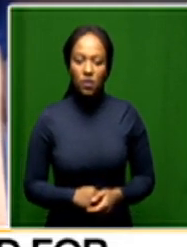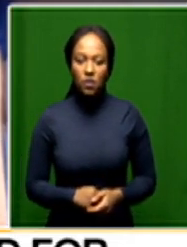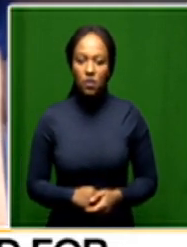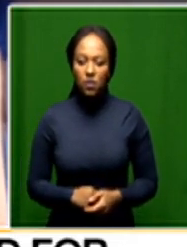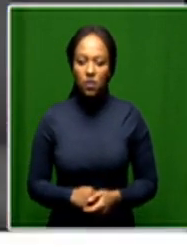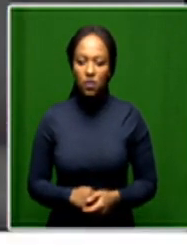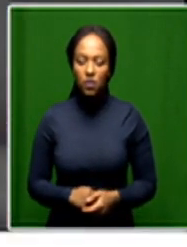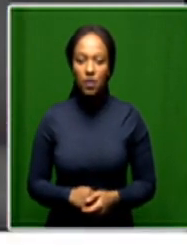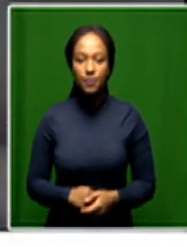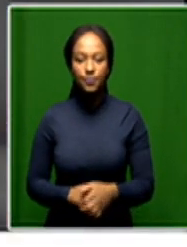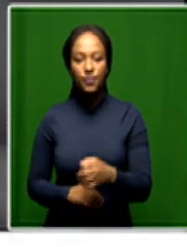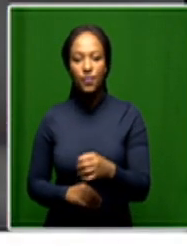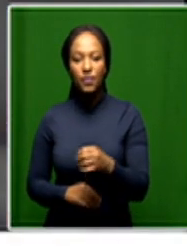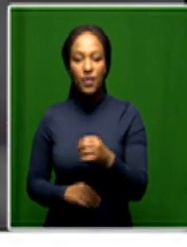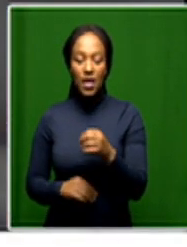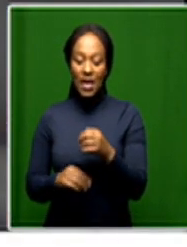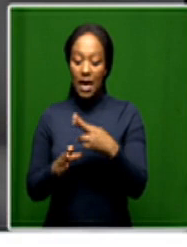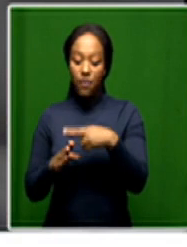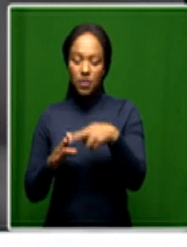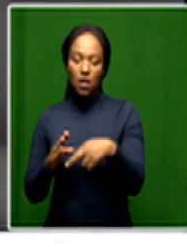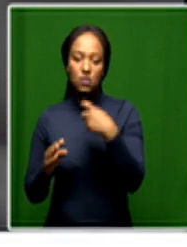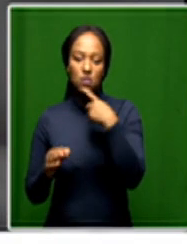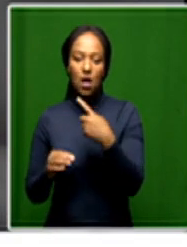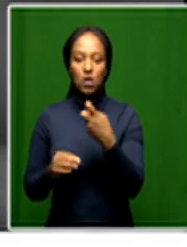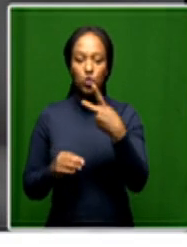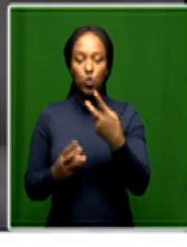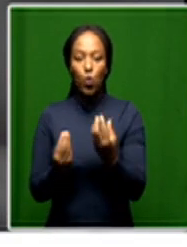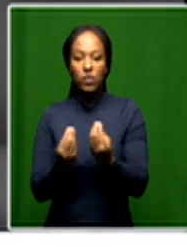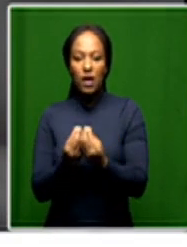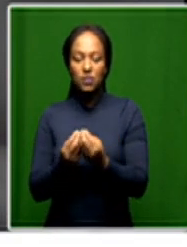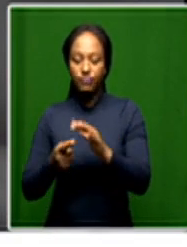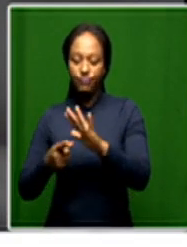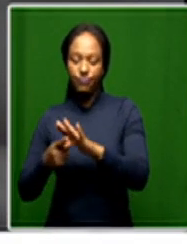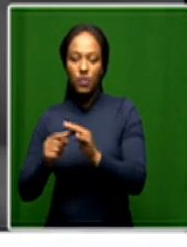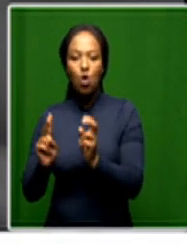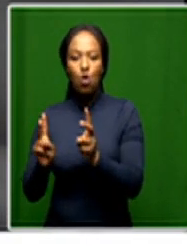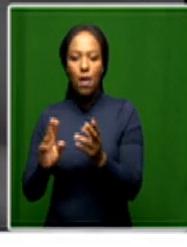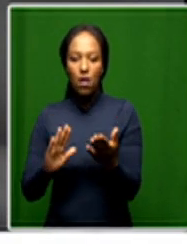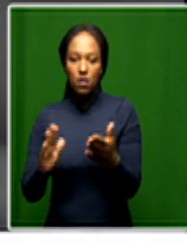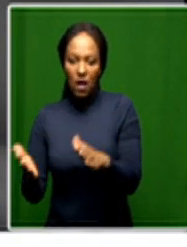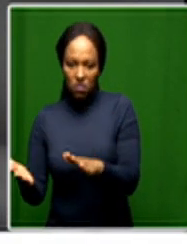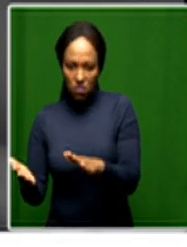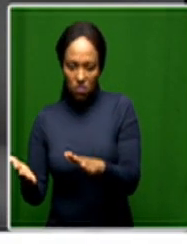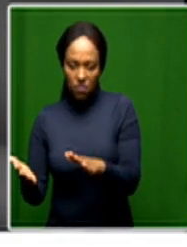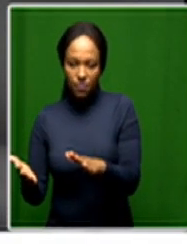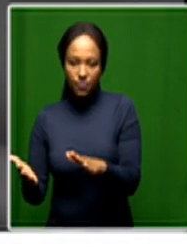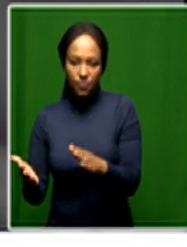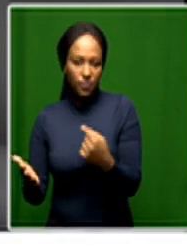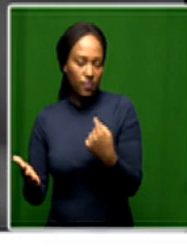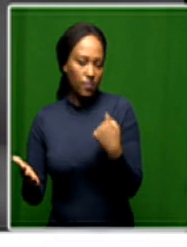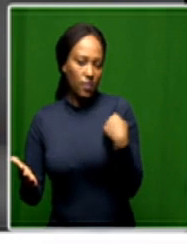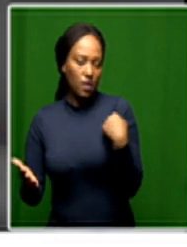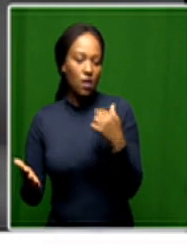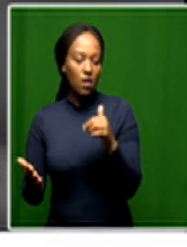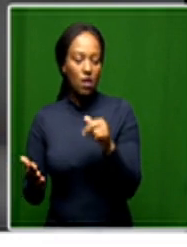I think they're saying two things. I think they are, so the excess deaths, as you rightly say, and I think that say is, and I think that's also what Adrian Gore was